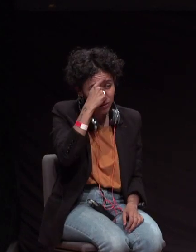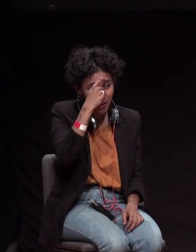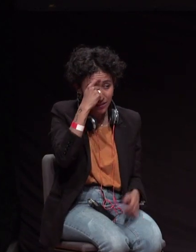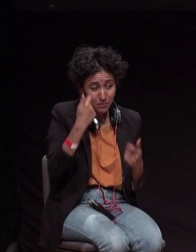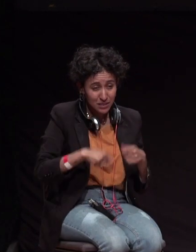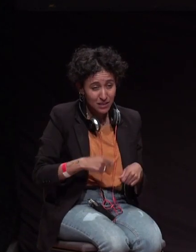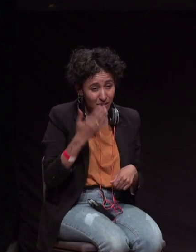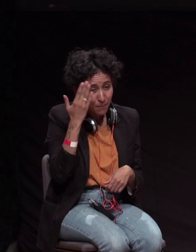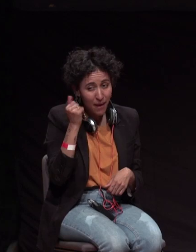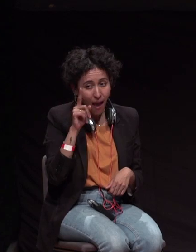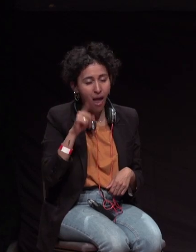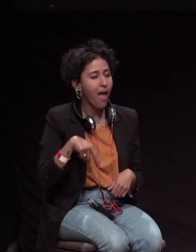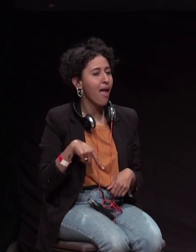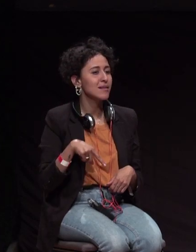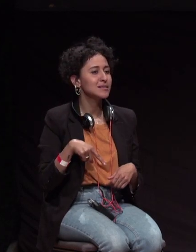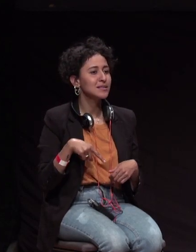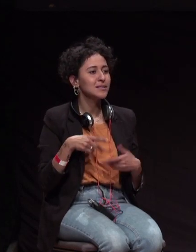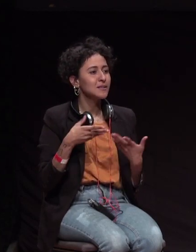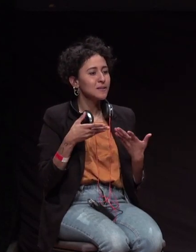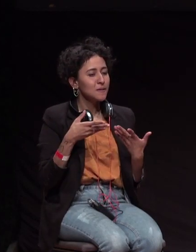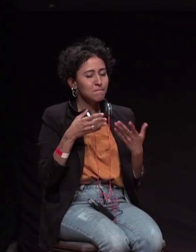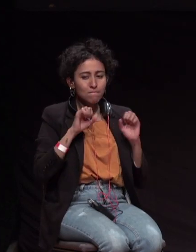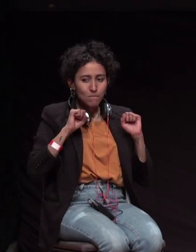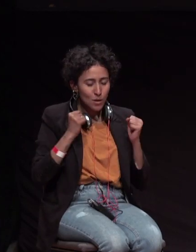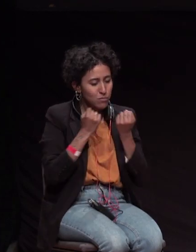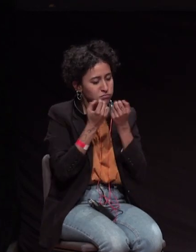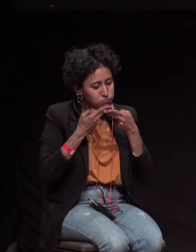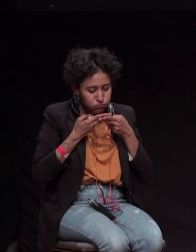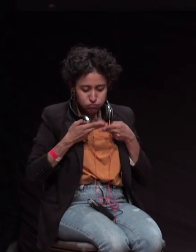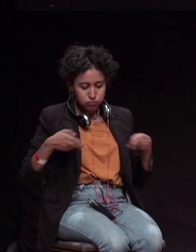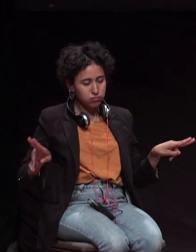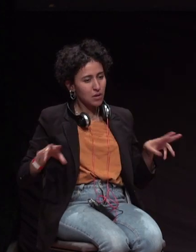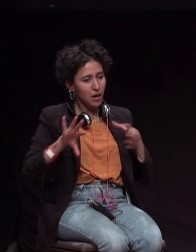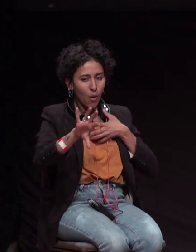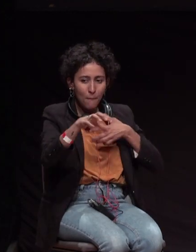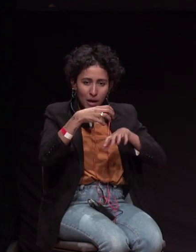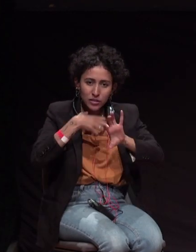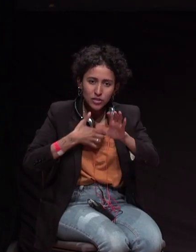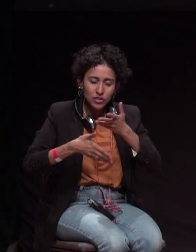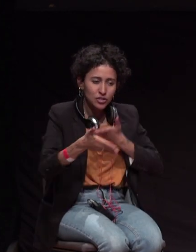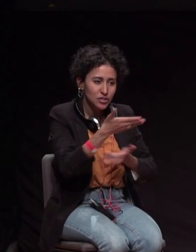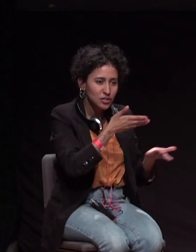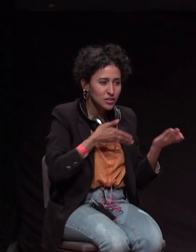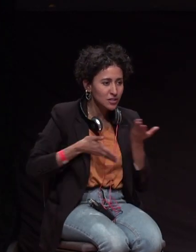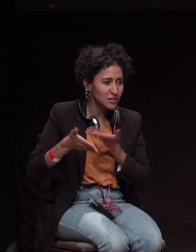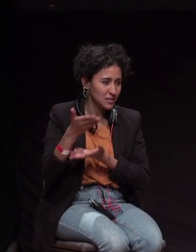opposed to to differentiate unity and solidarity, right? Unity is